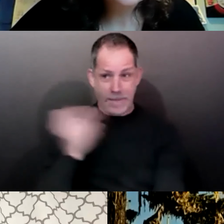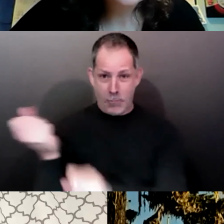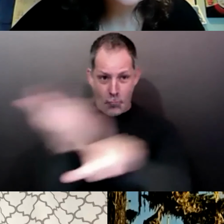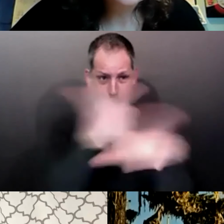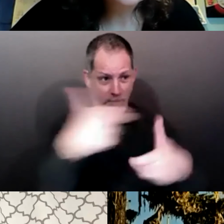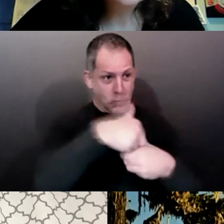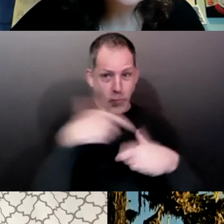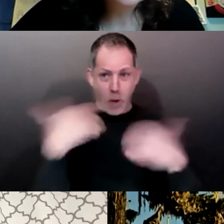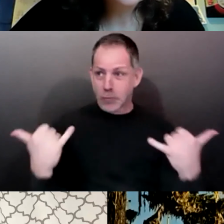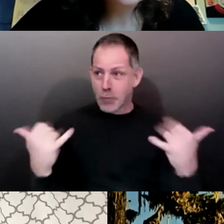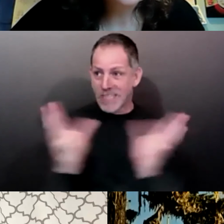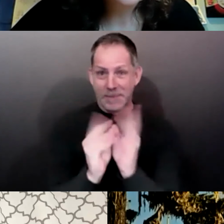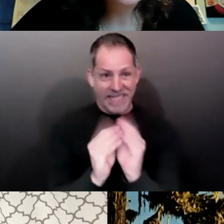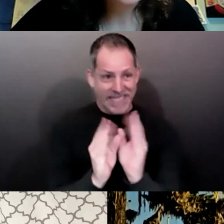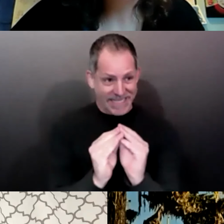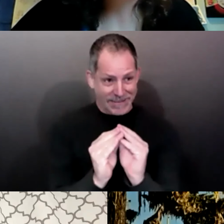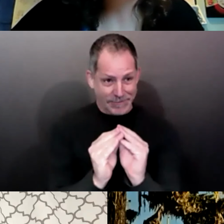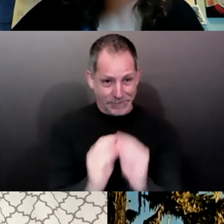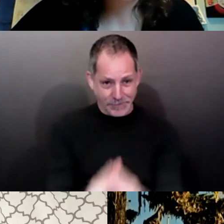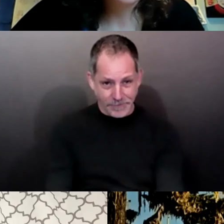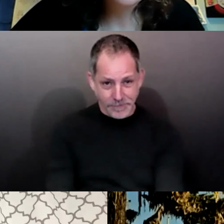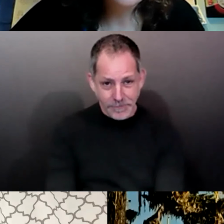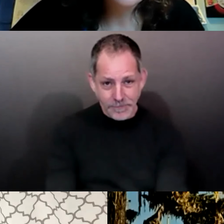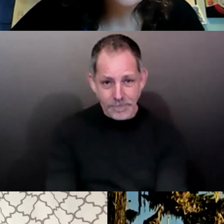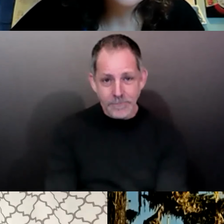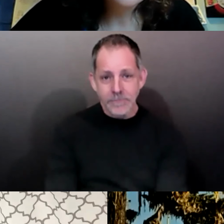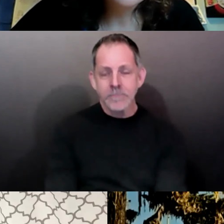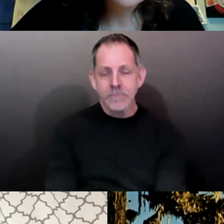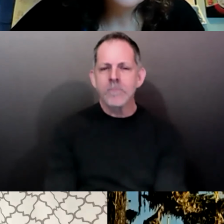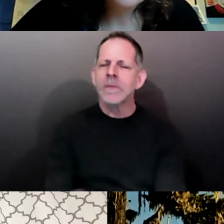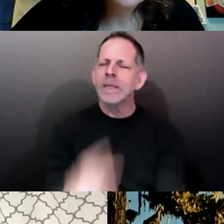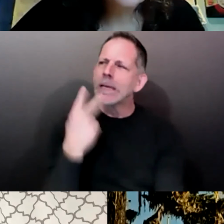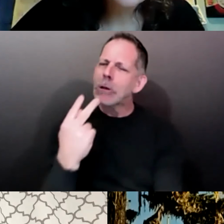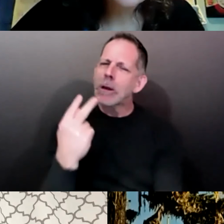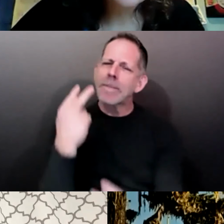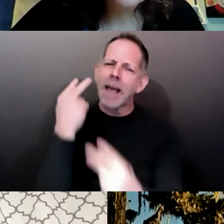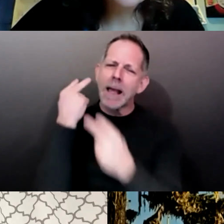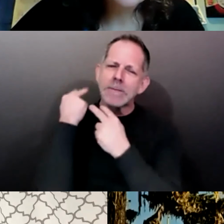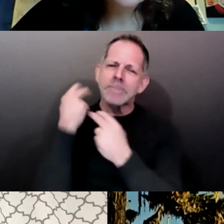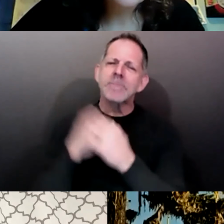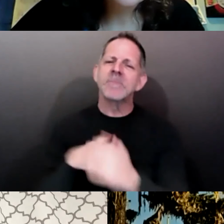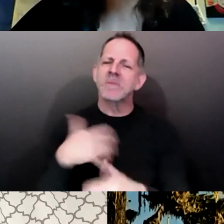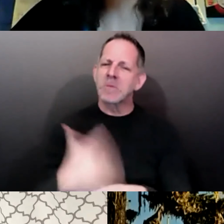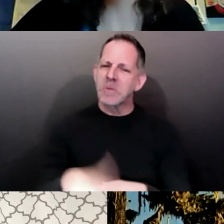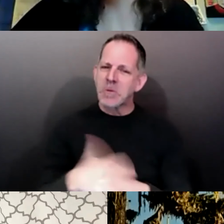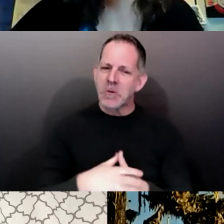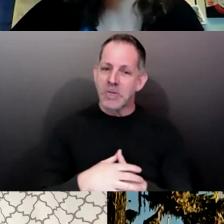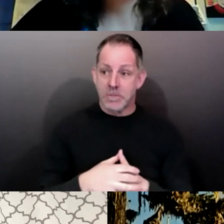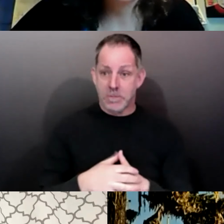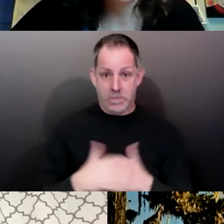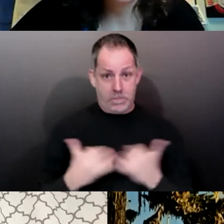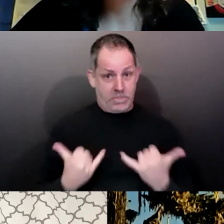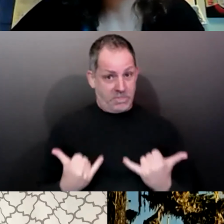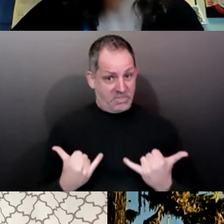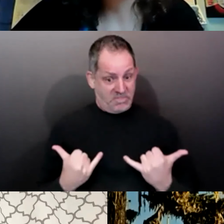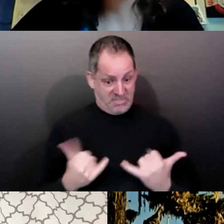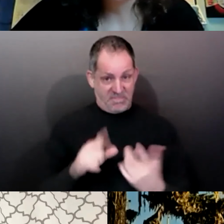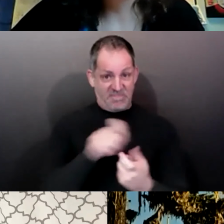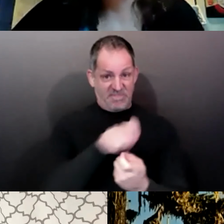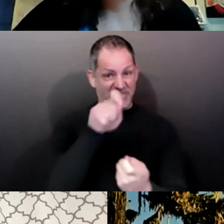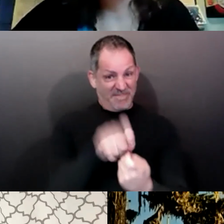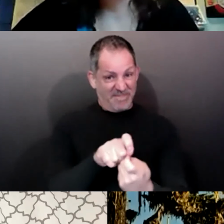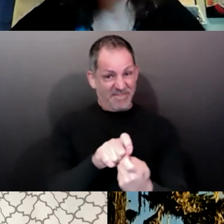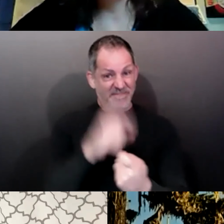realized exactly on this day a year ago, I had scheduled our first town hall to reach out to our city partners and the community